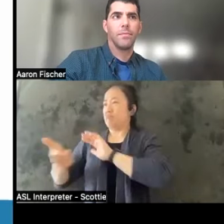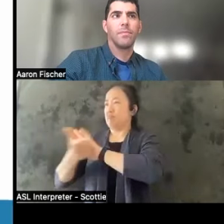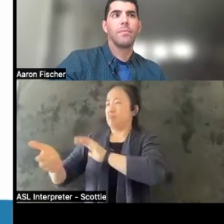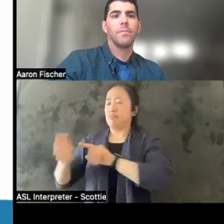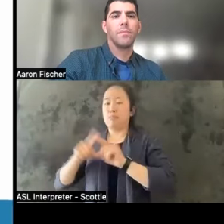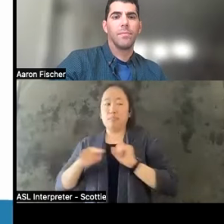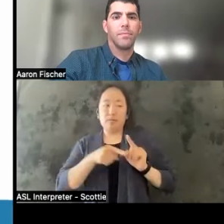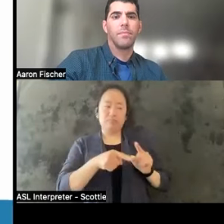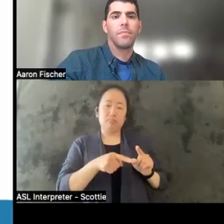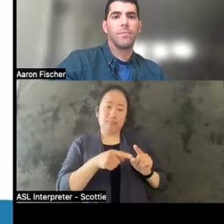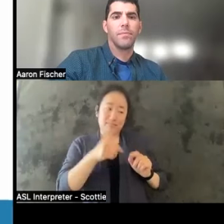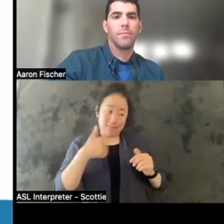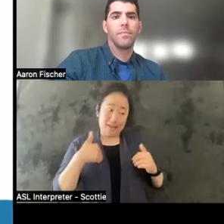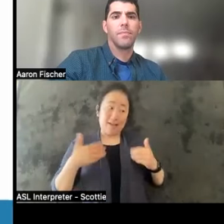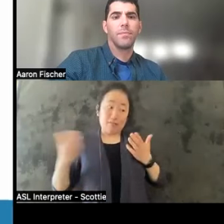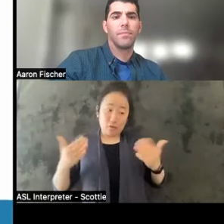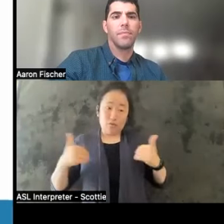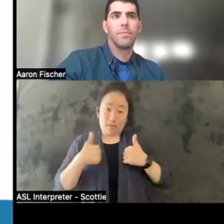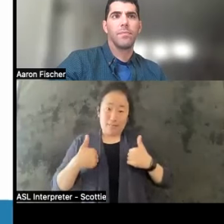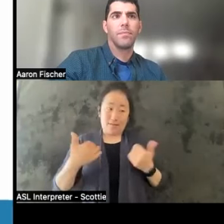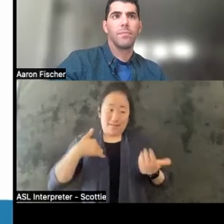And so